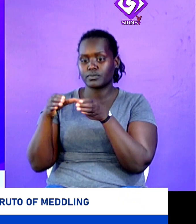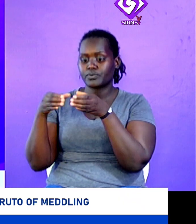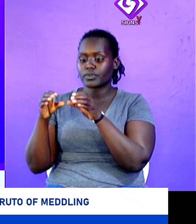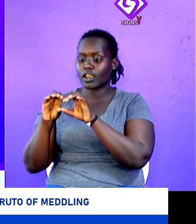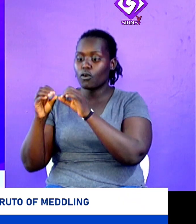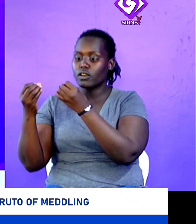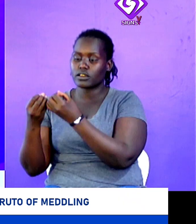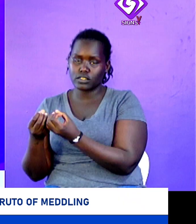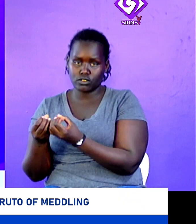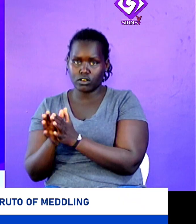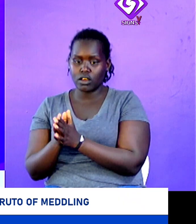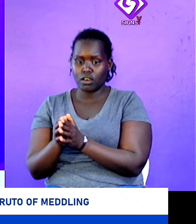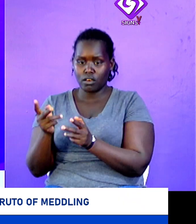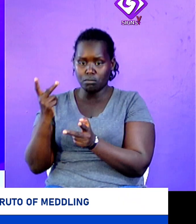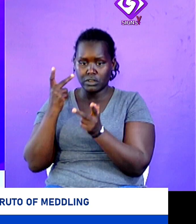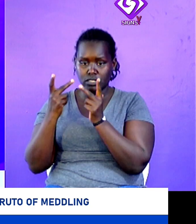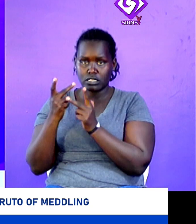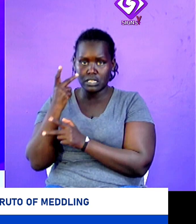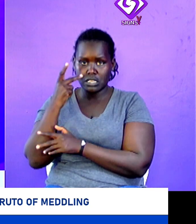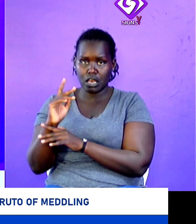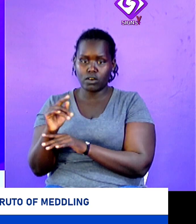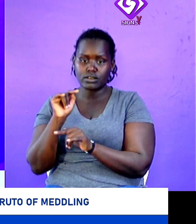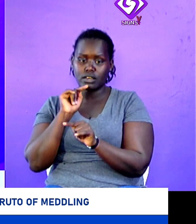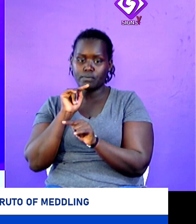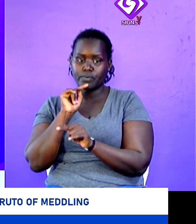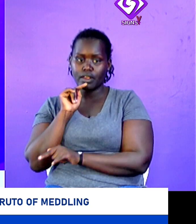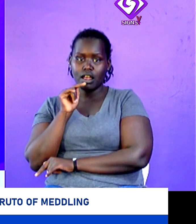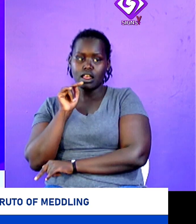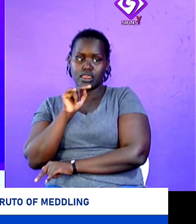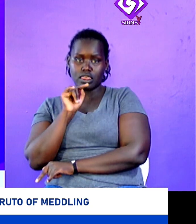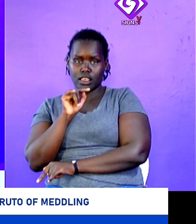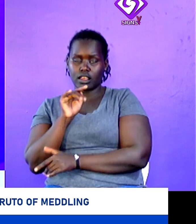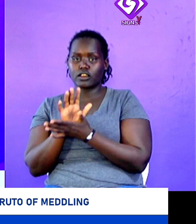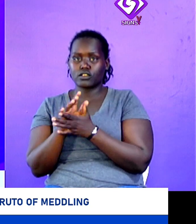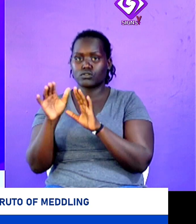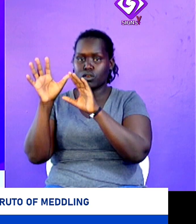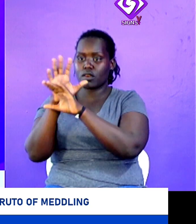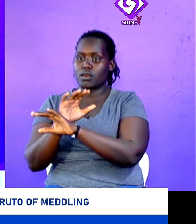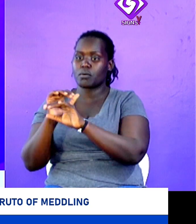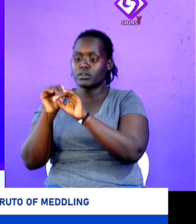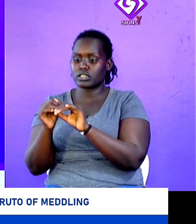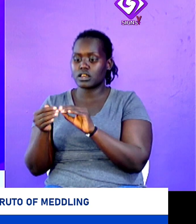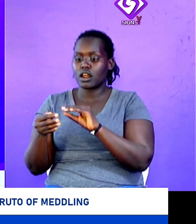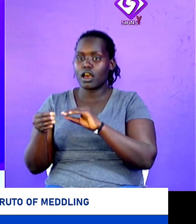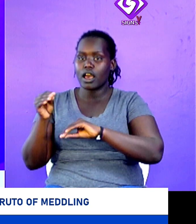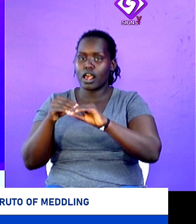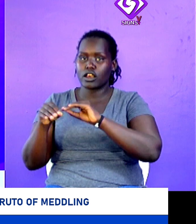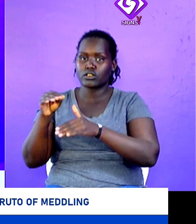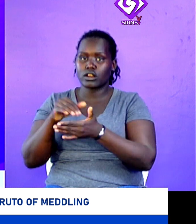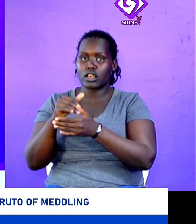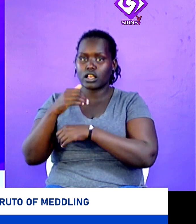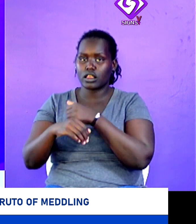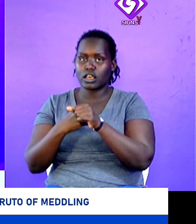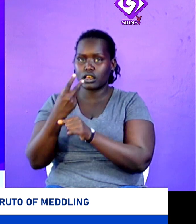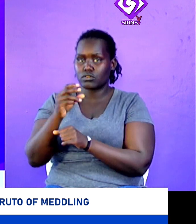organizations perceived as threats to the president's re-election ambitions in 2027.